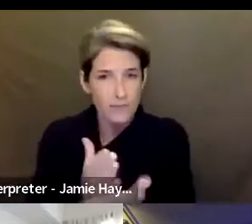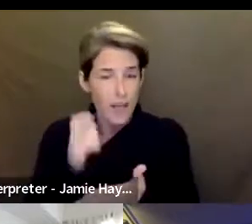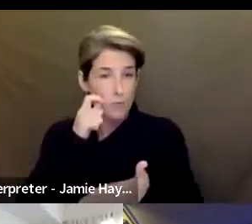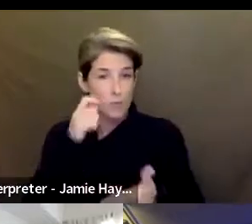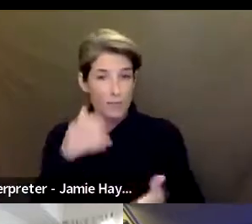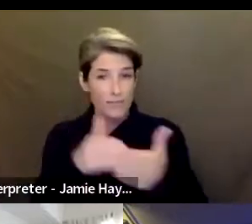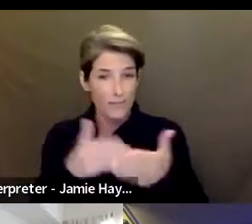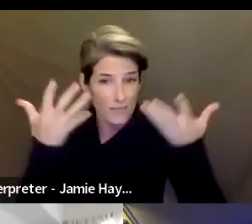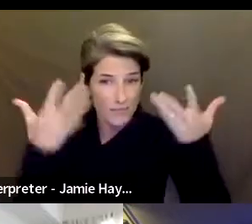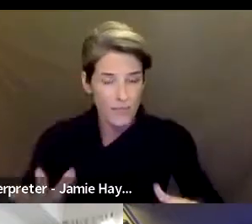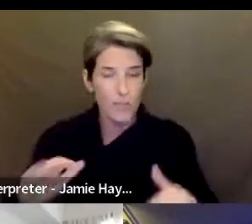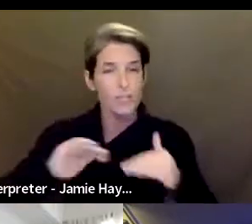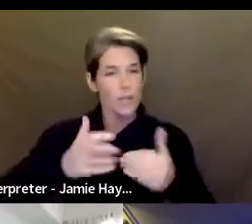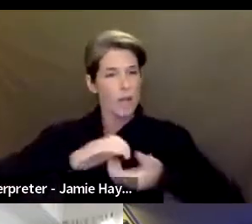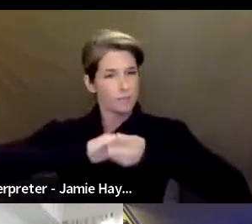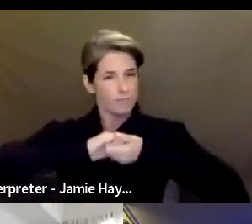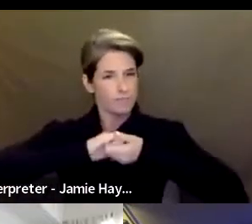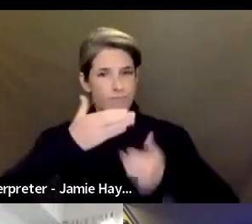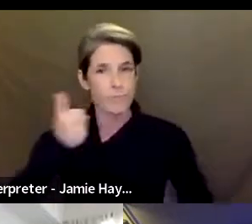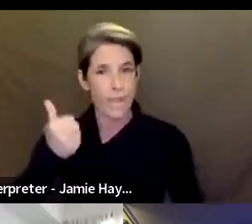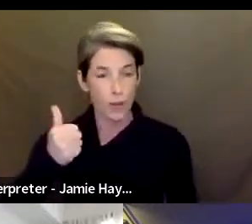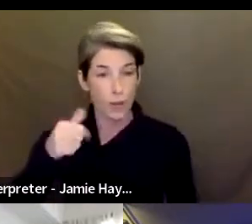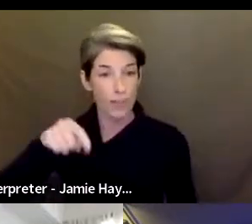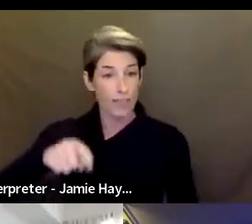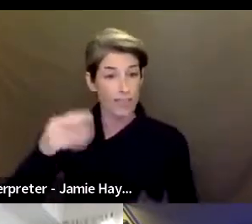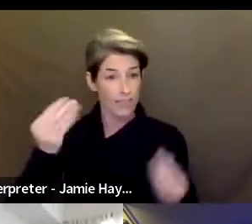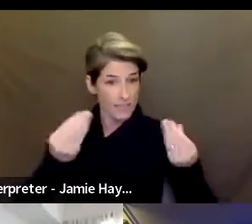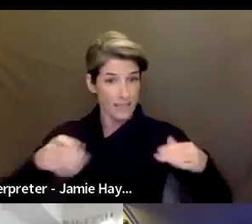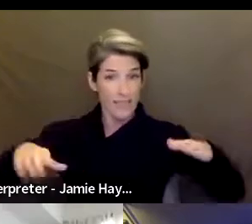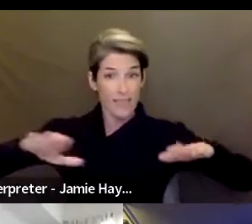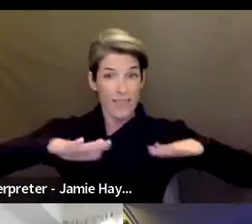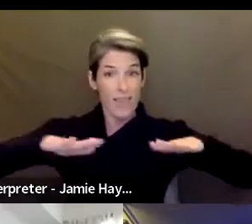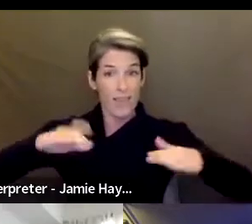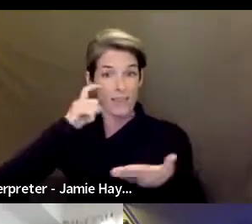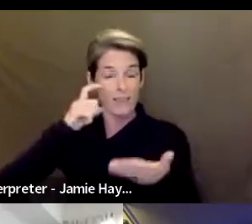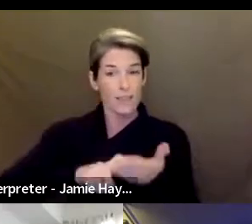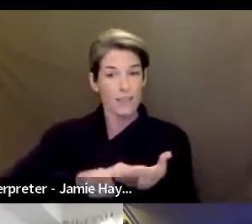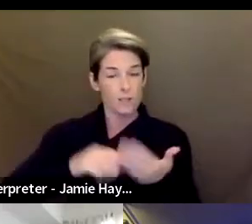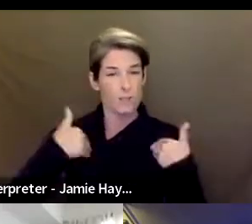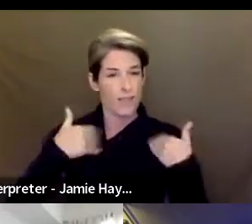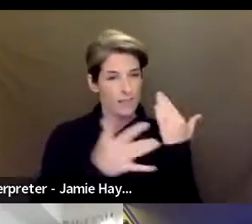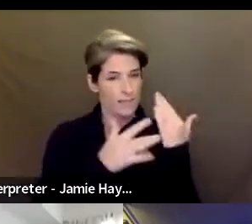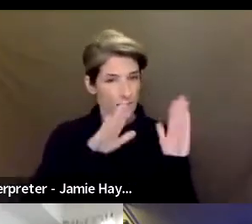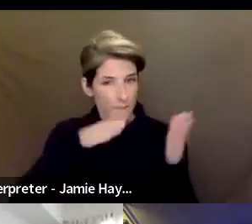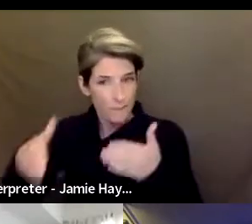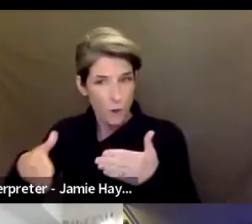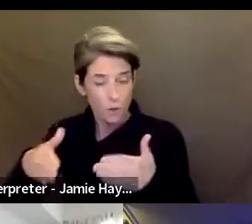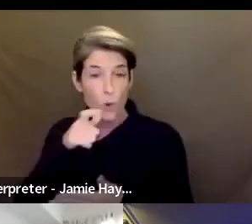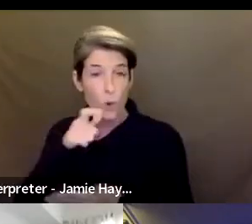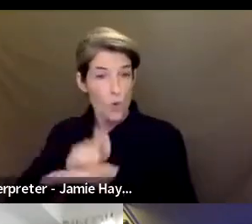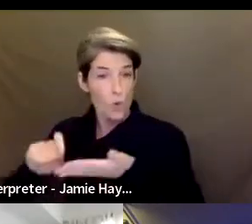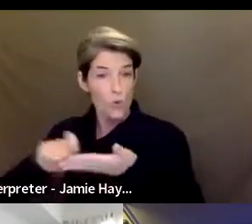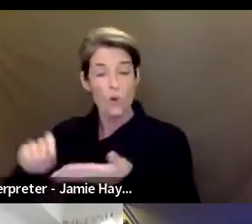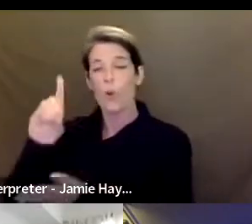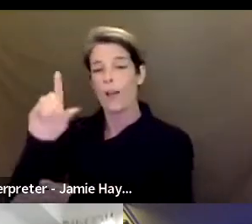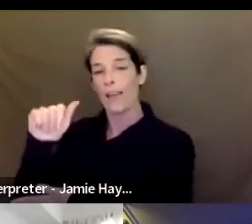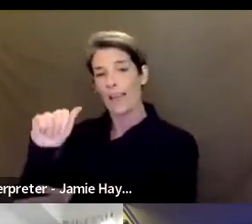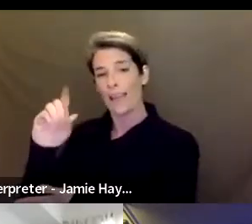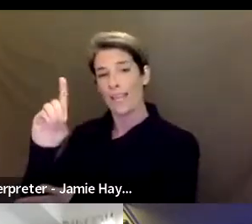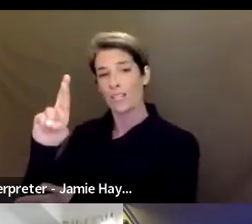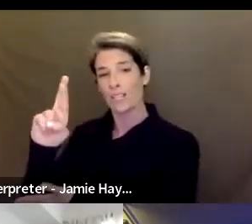by Adrian Wong of Spiderweb Show in Ontario, Canada. To learn more about whose land you